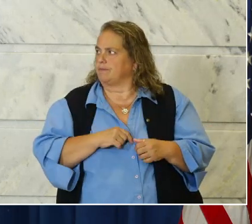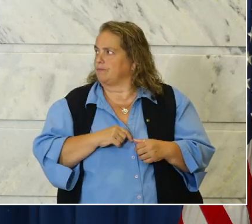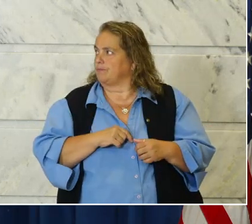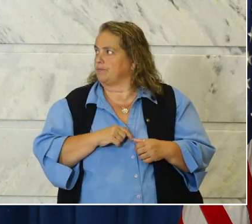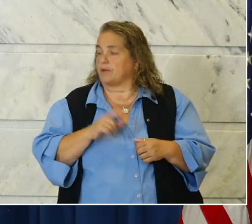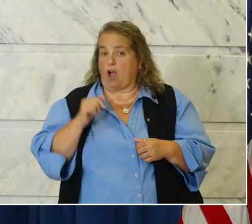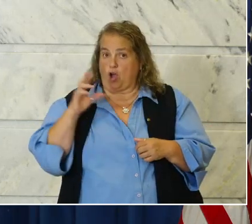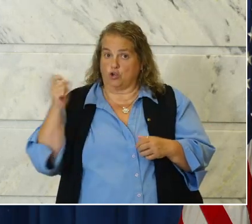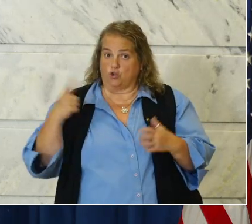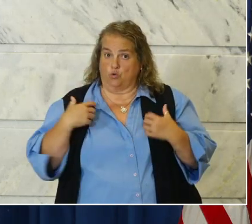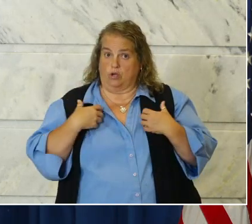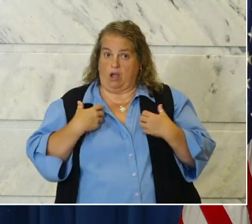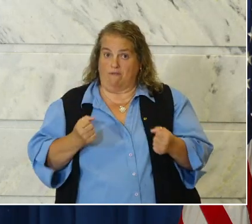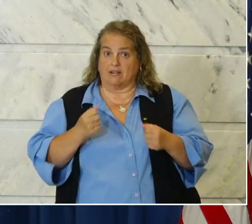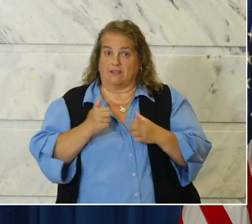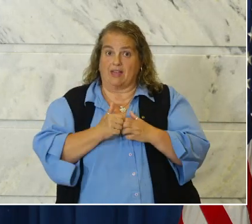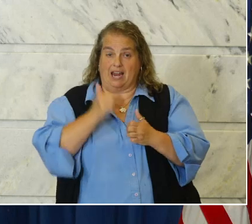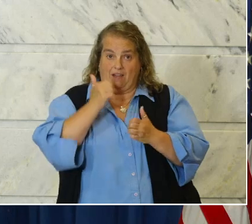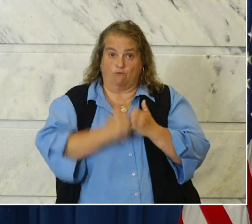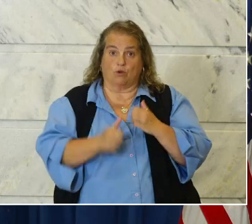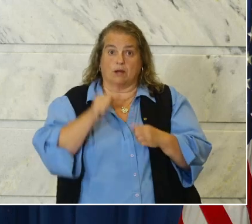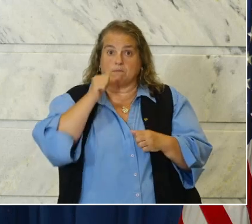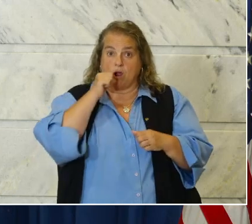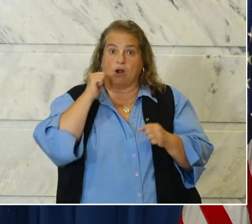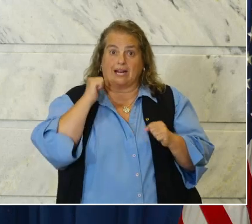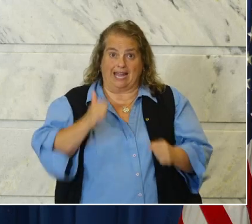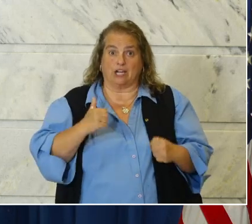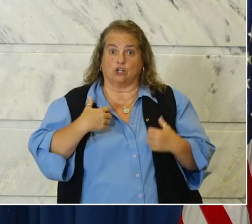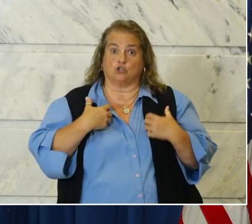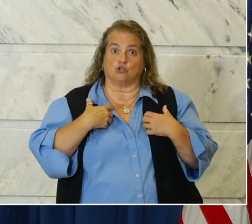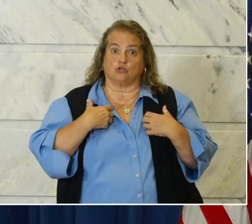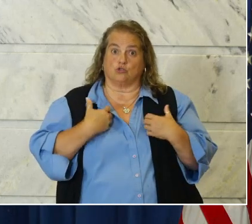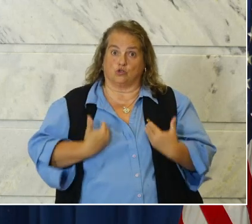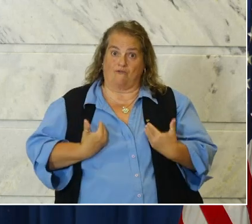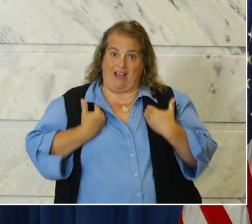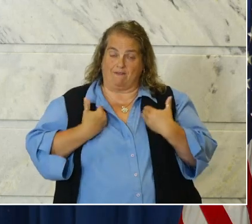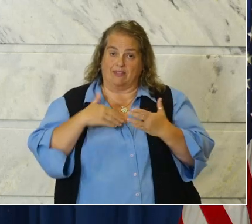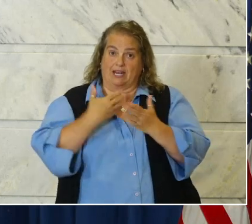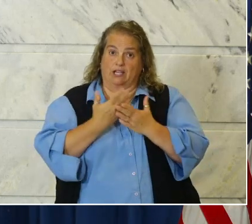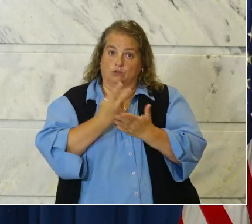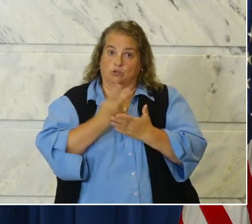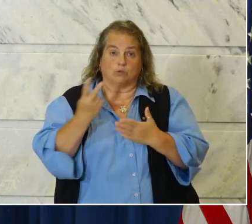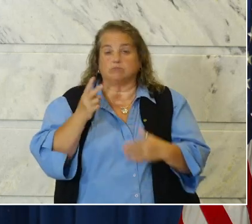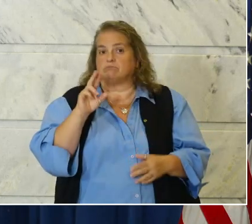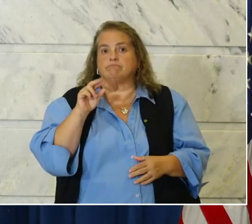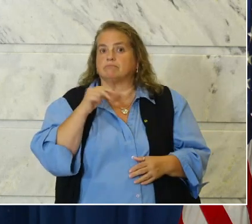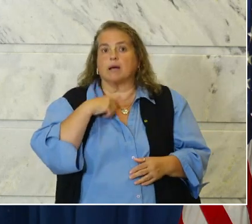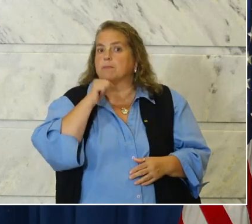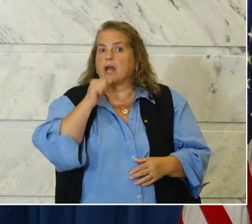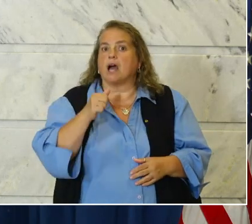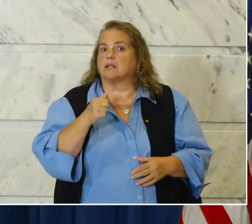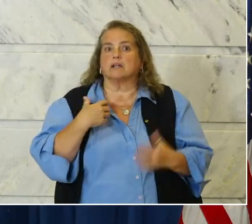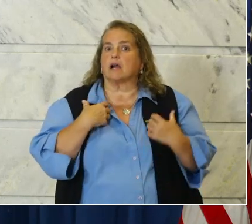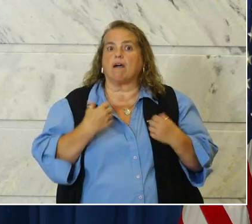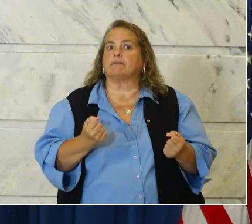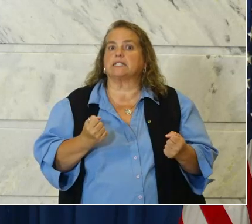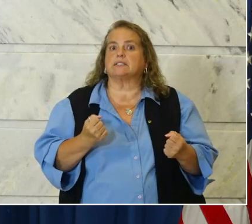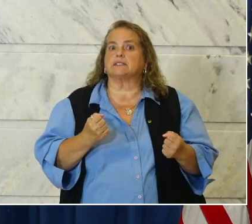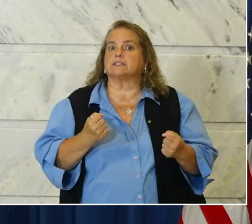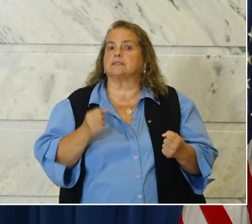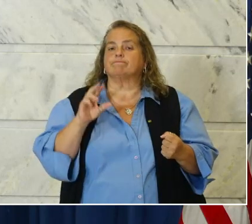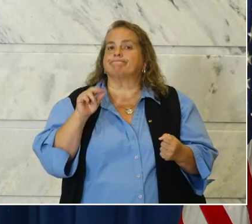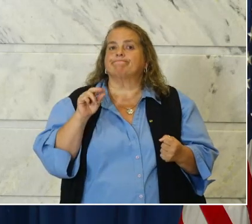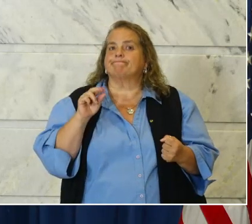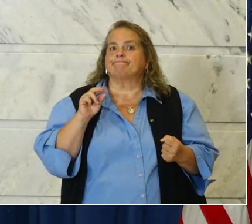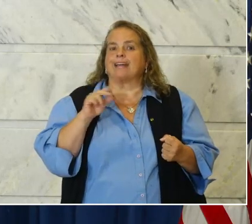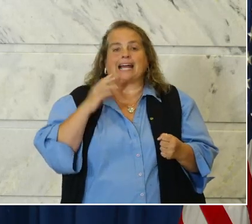I'm not confident that every bar can survive the next 2 weeks. And again, it's not fair to those that have